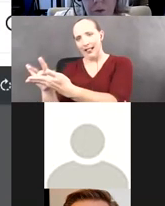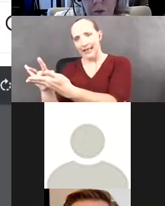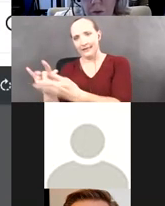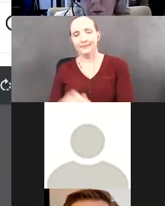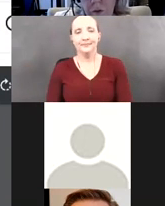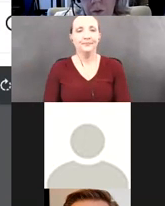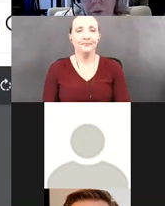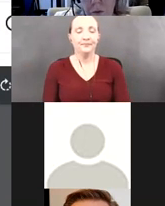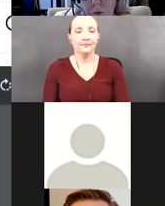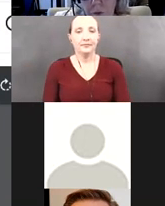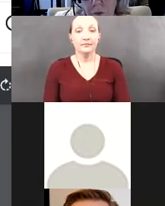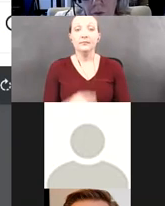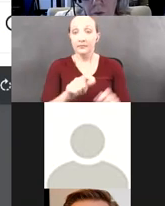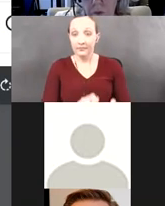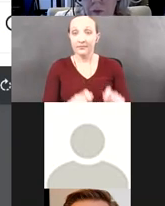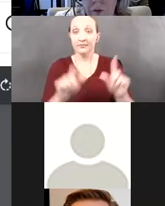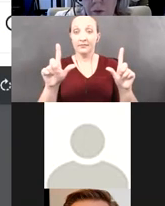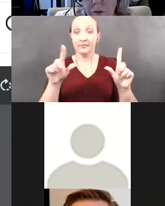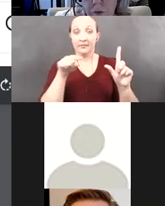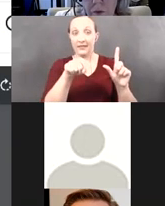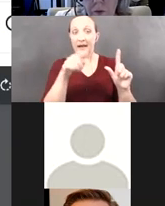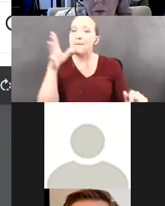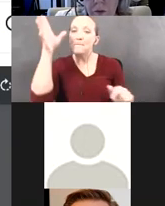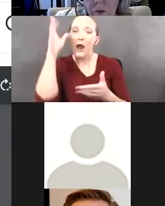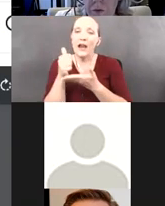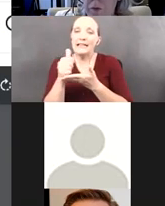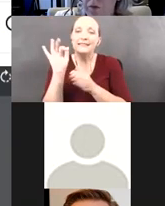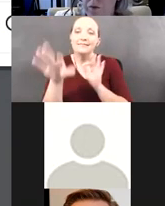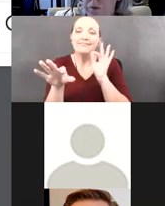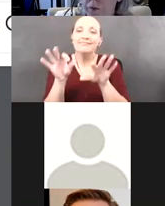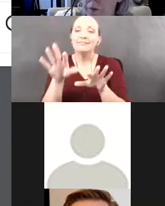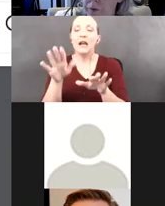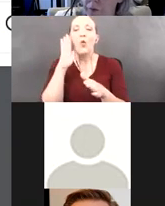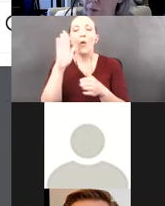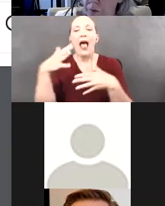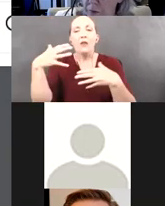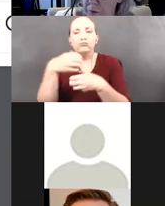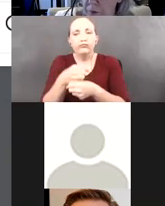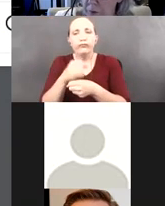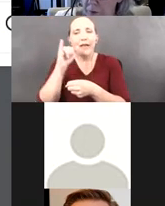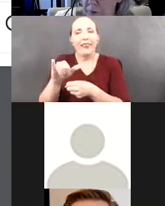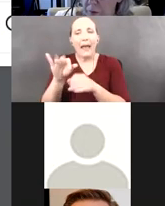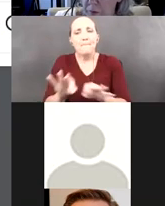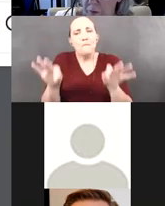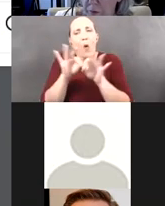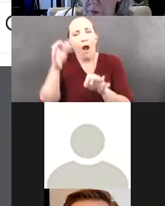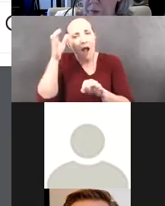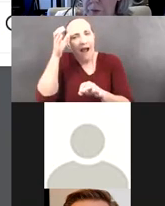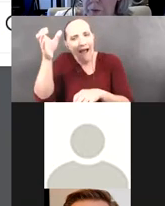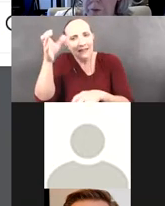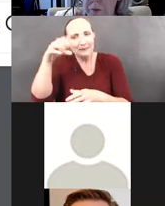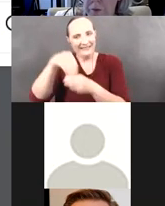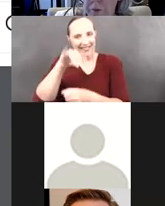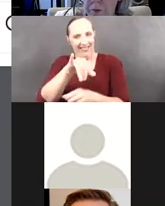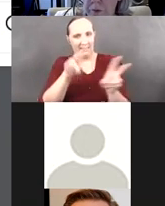mano derecha. The parent tip sheets will give Las you an hojas de consejos overview para of the key padres les da concepts being una taught in the revisión, topic, un repaso de los a